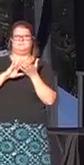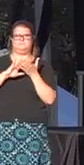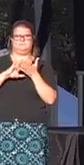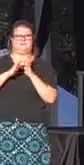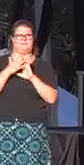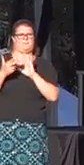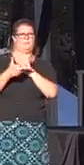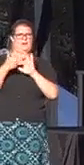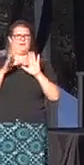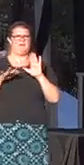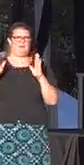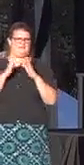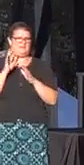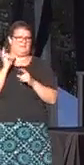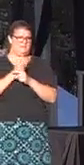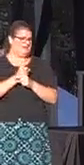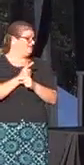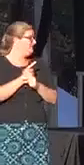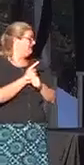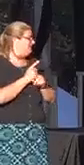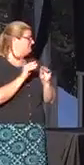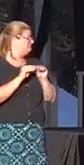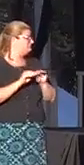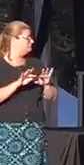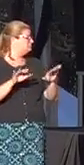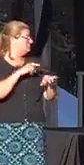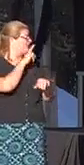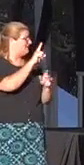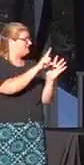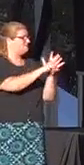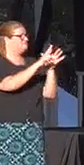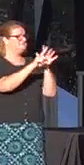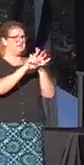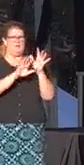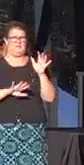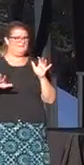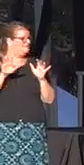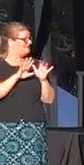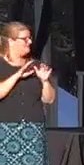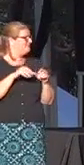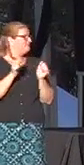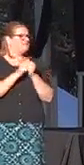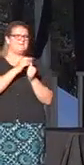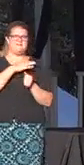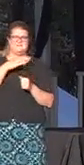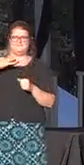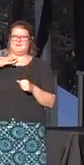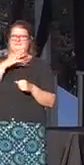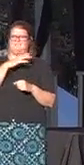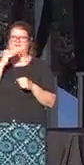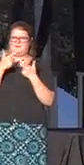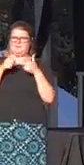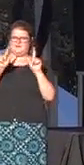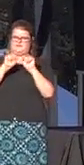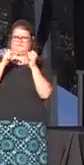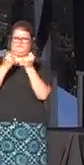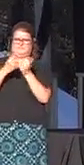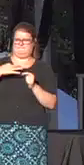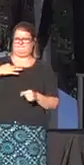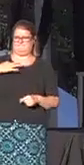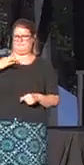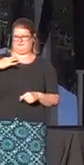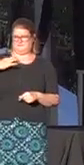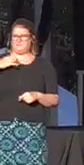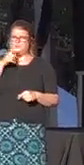brand around town. Somewhat? You guys are everywhere. With the staff and large team of